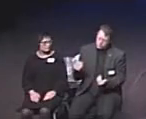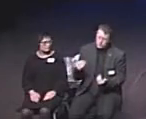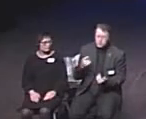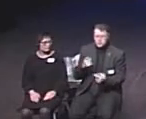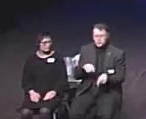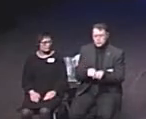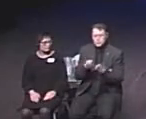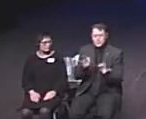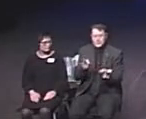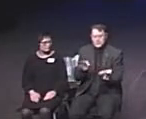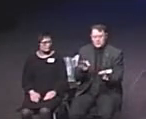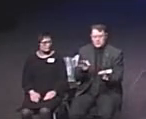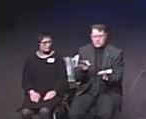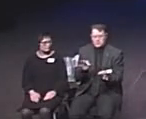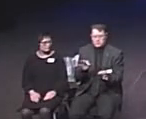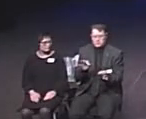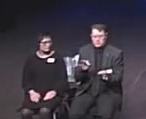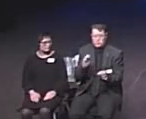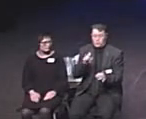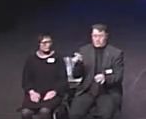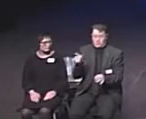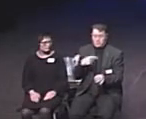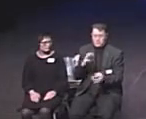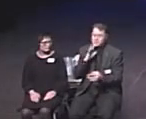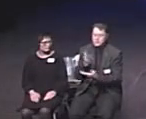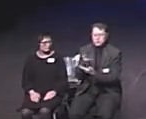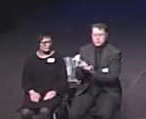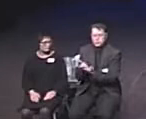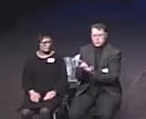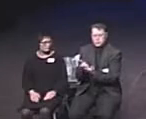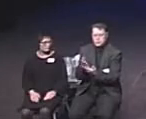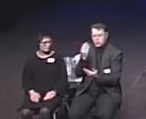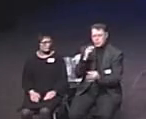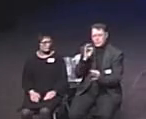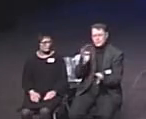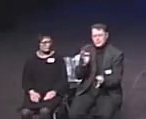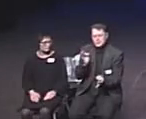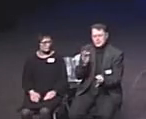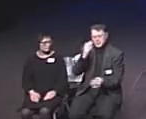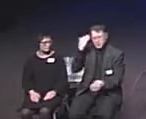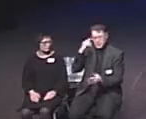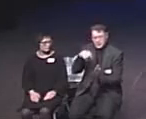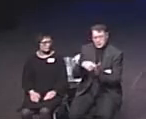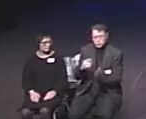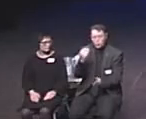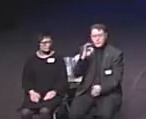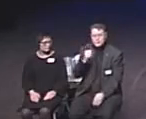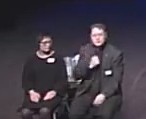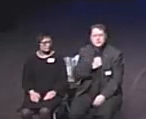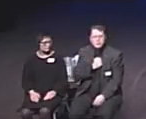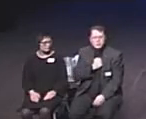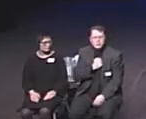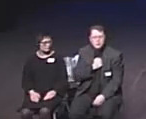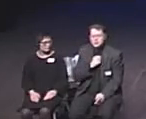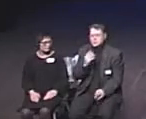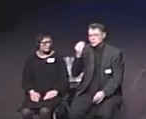do? Yes, we tell them what we learn at the Science Center and how